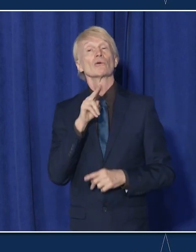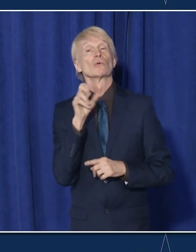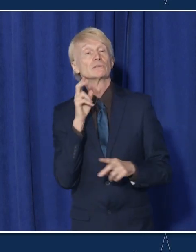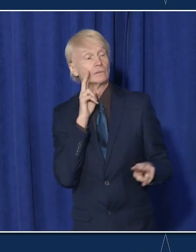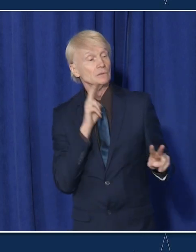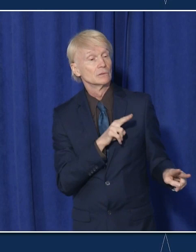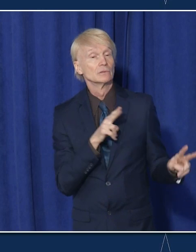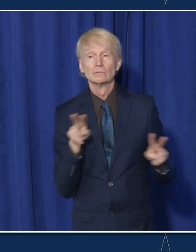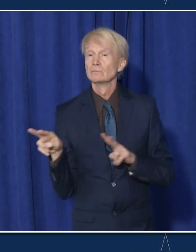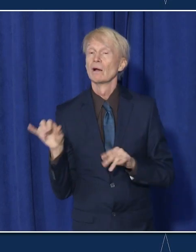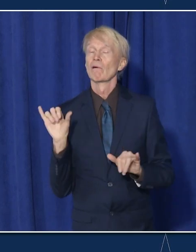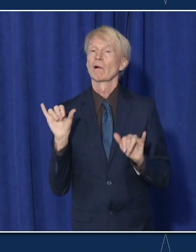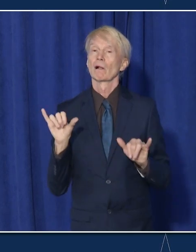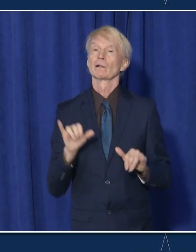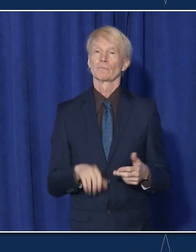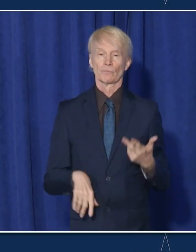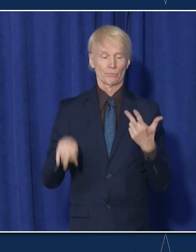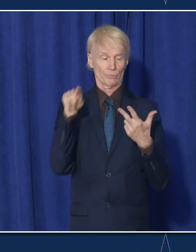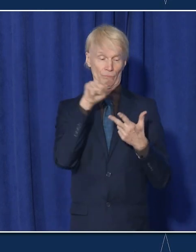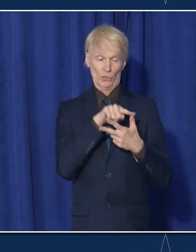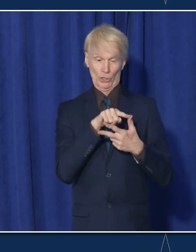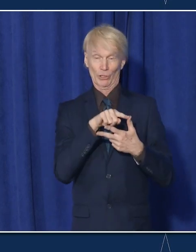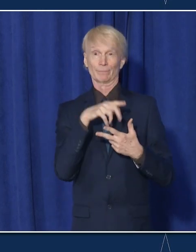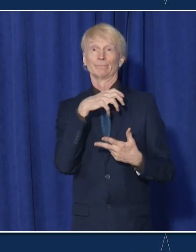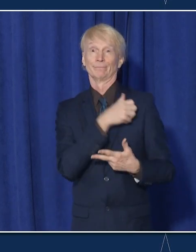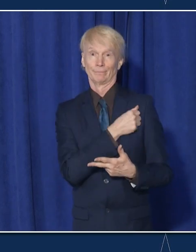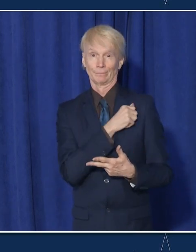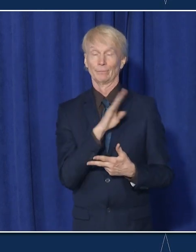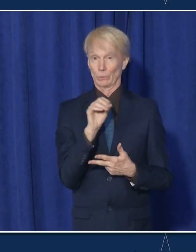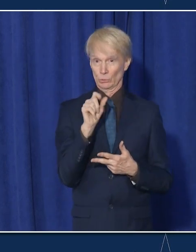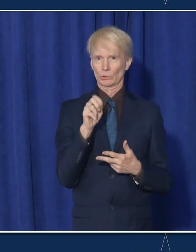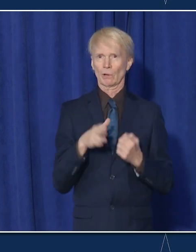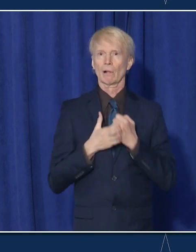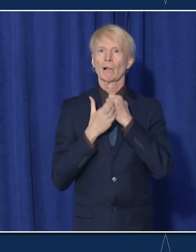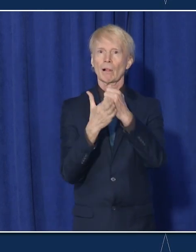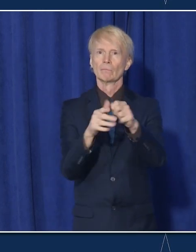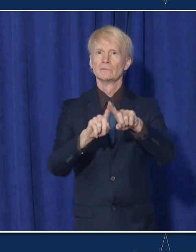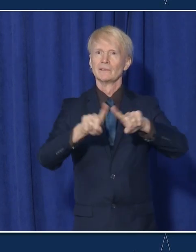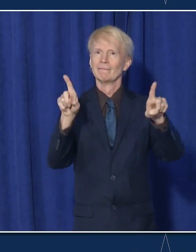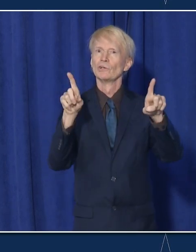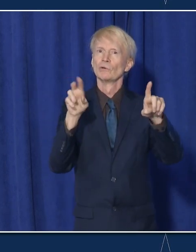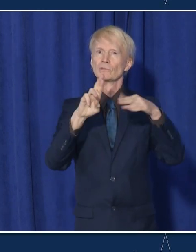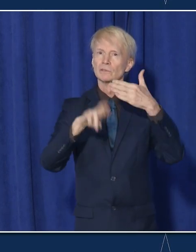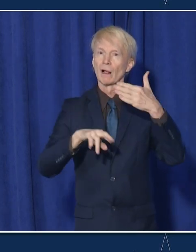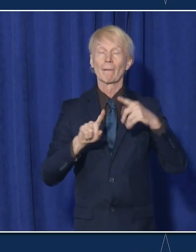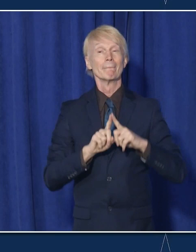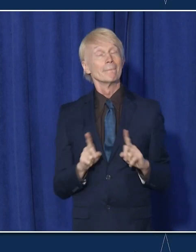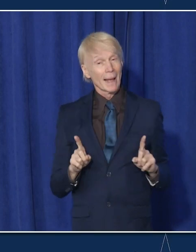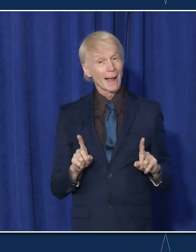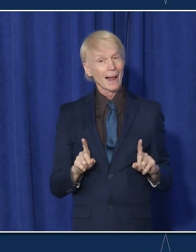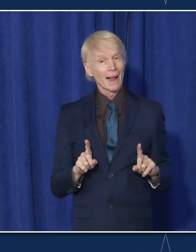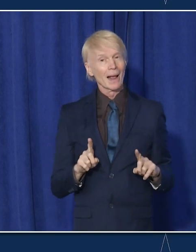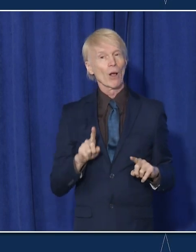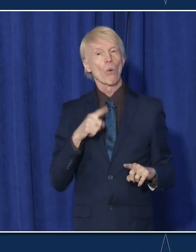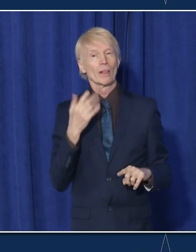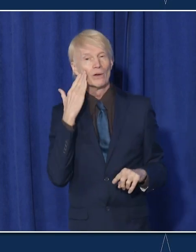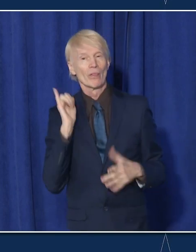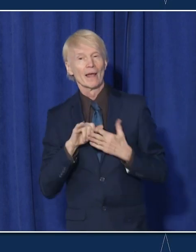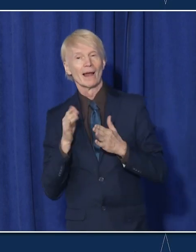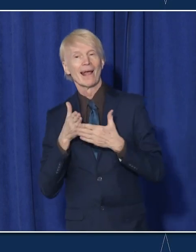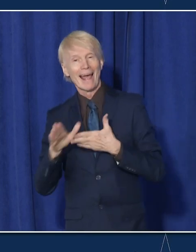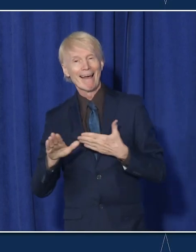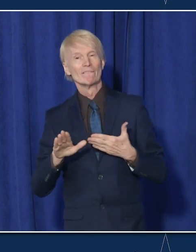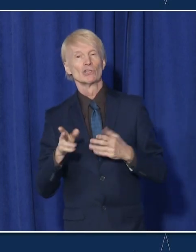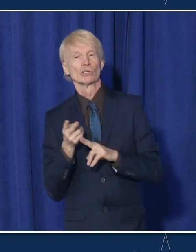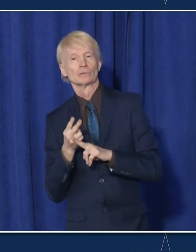US was that getting that booster dose clearly made a difference. But we only knew that for sure in retrospect. And that is